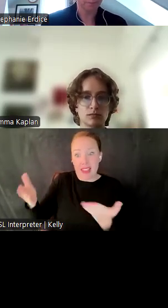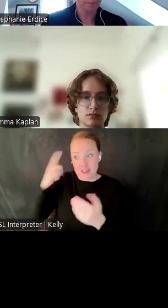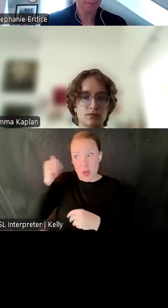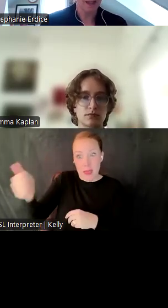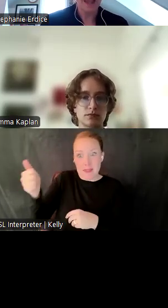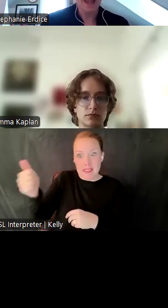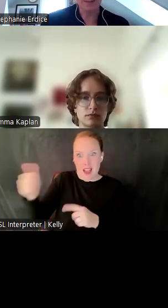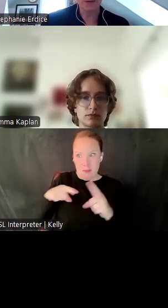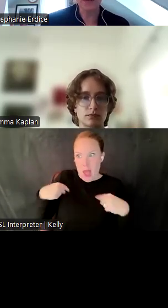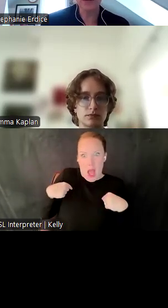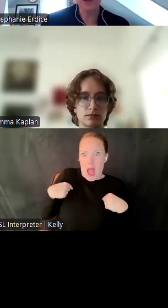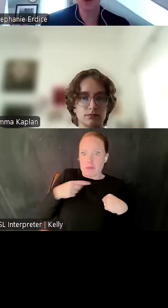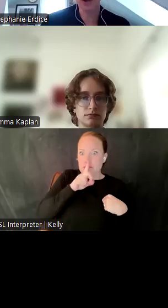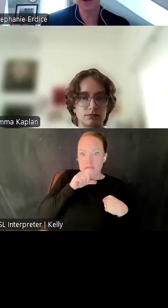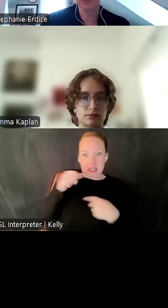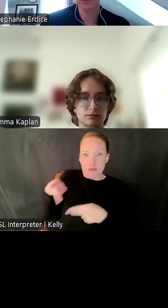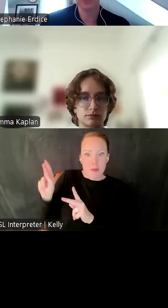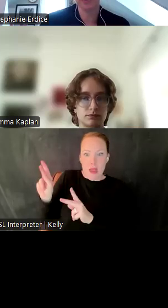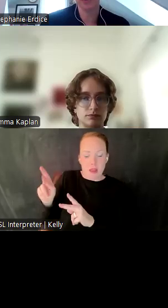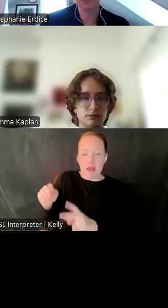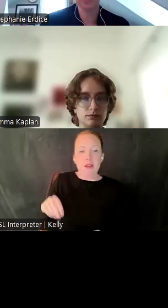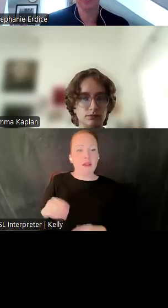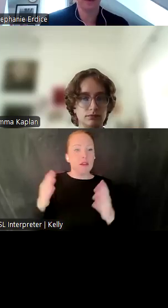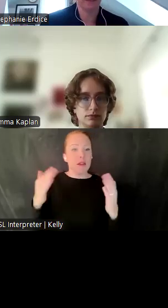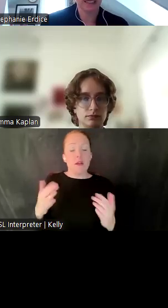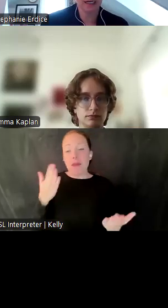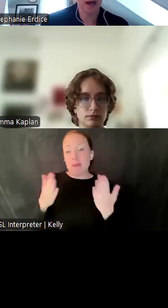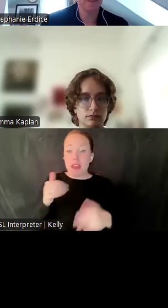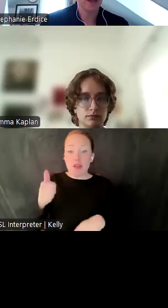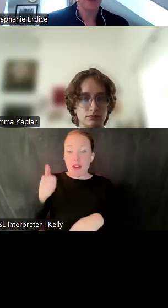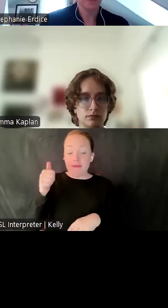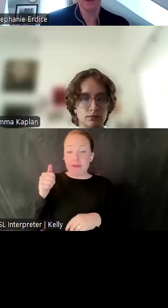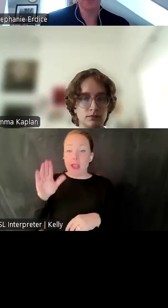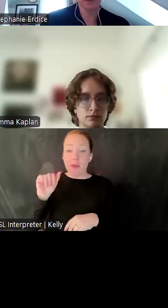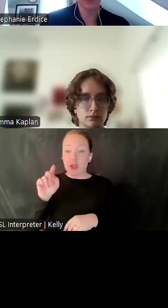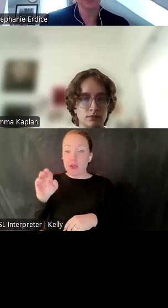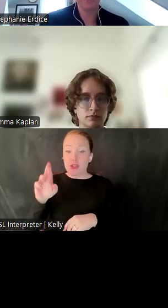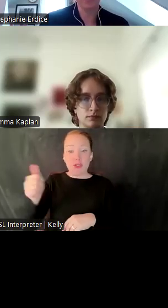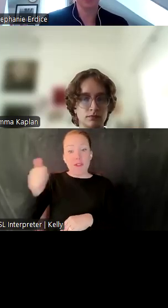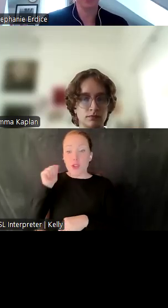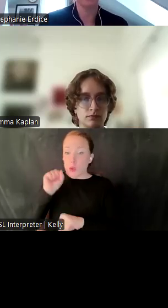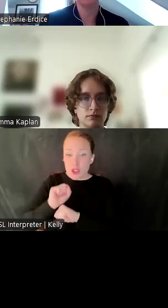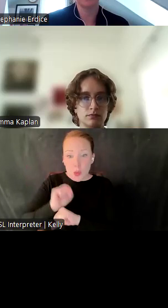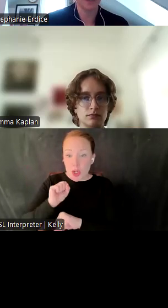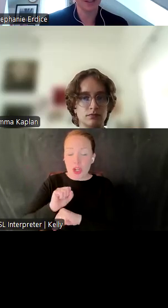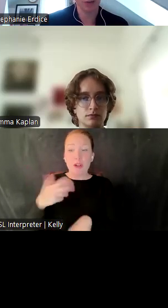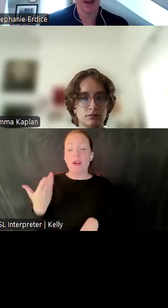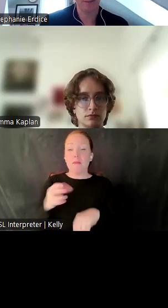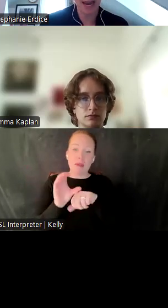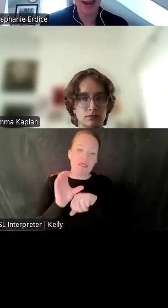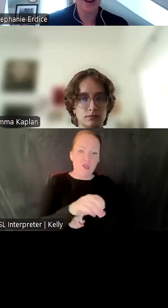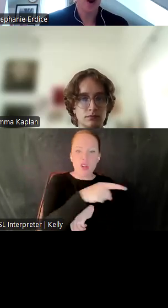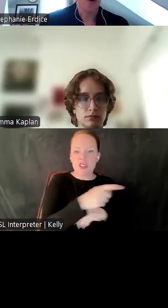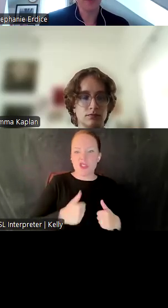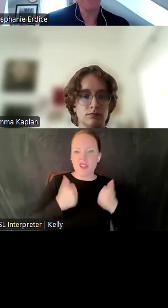knowing. They may refuse to work or contribute to the family income. They may force the survivor to work at a family business